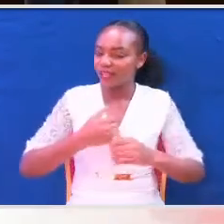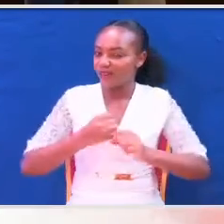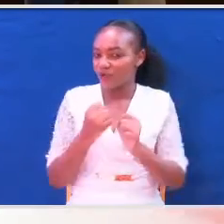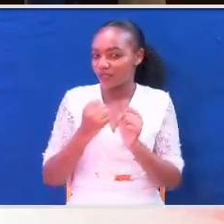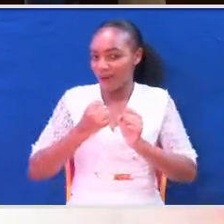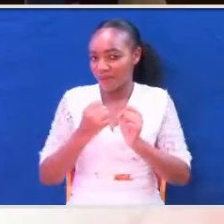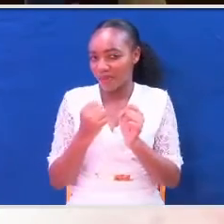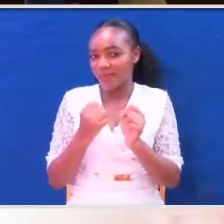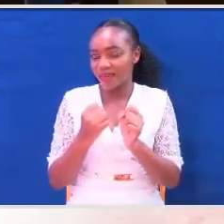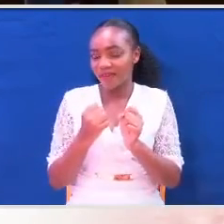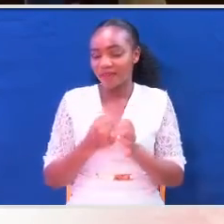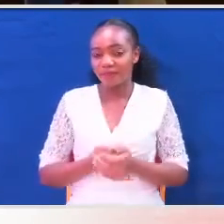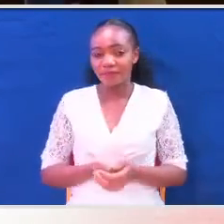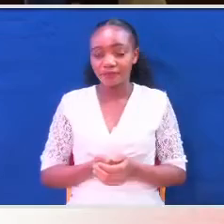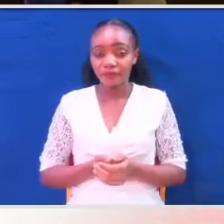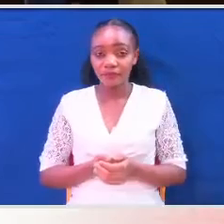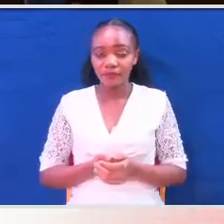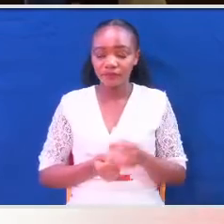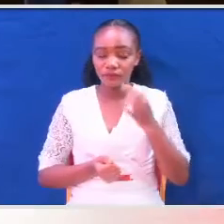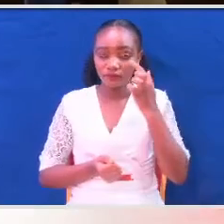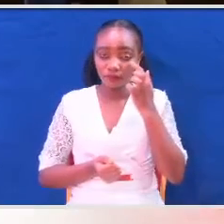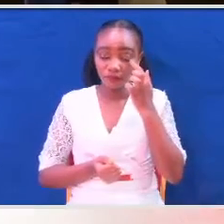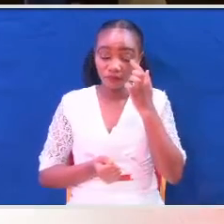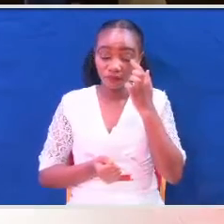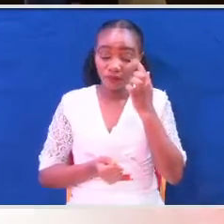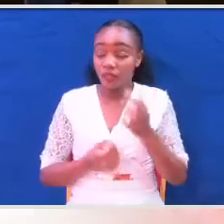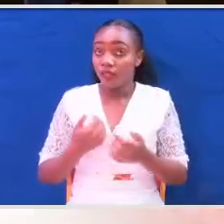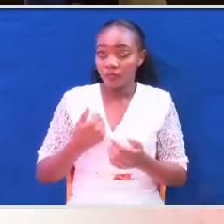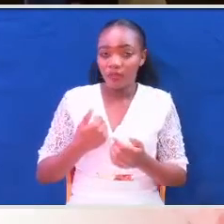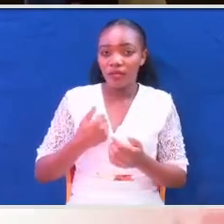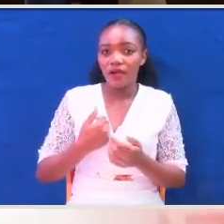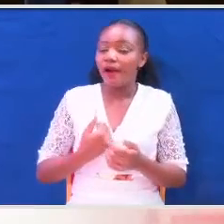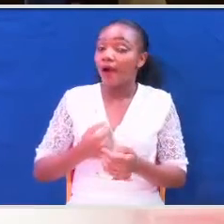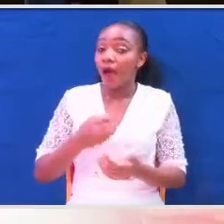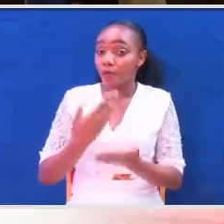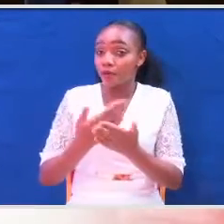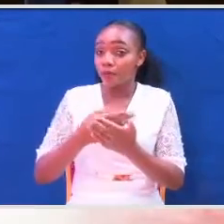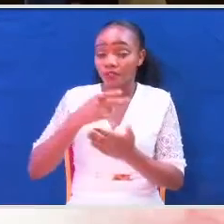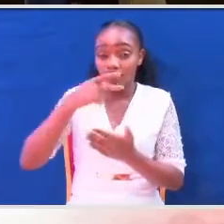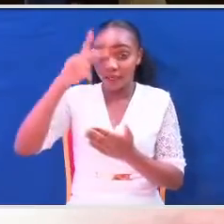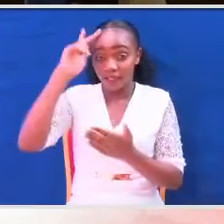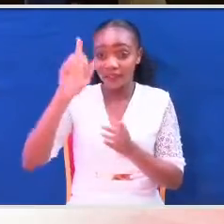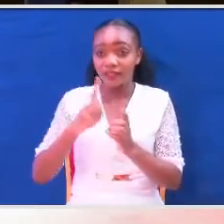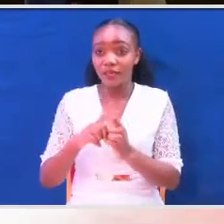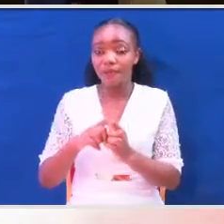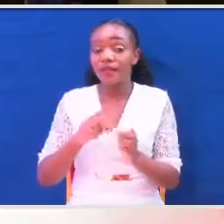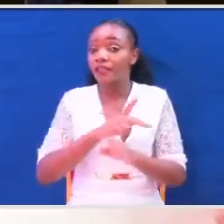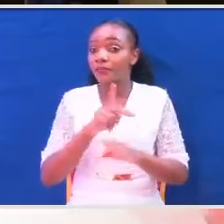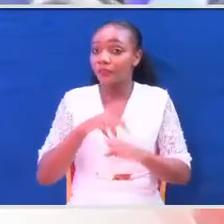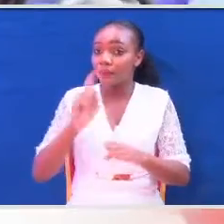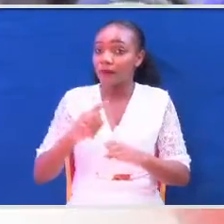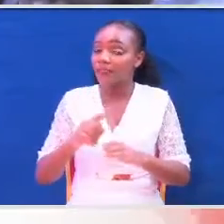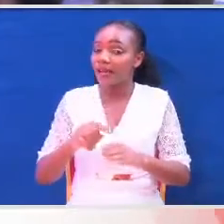Principals, we want to encourage them, provided they are able to understand with the parents how to fill up the cups as they move